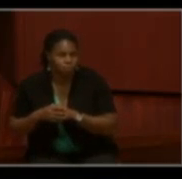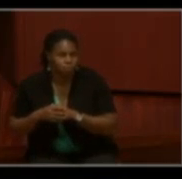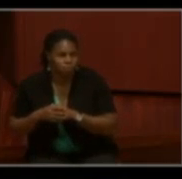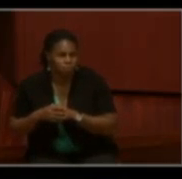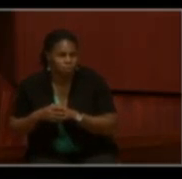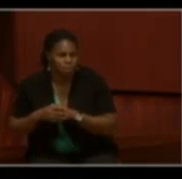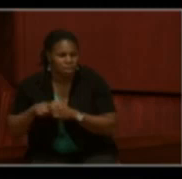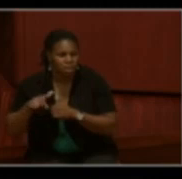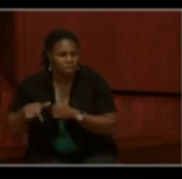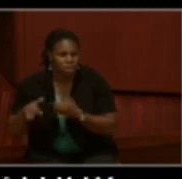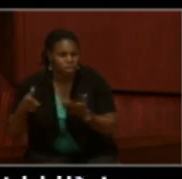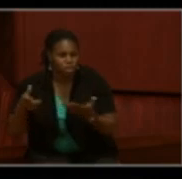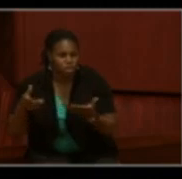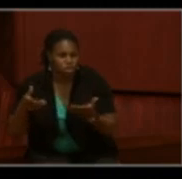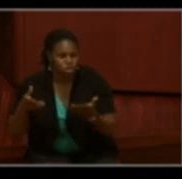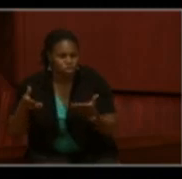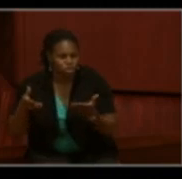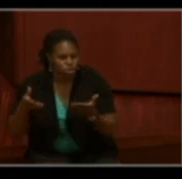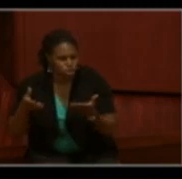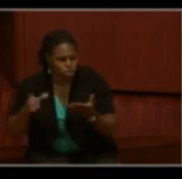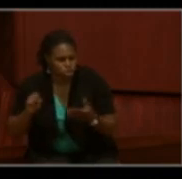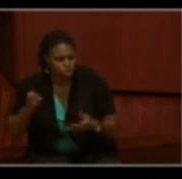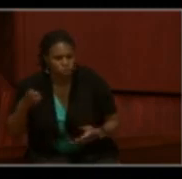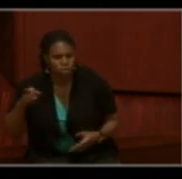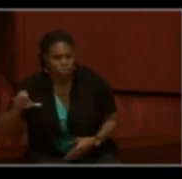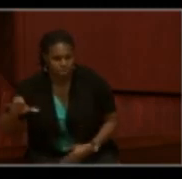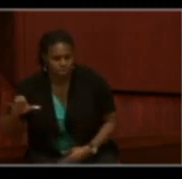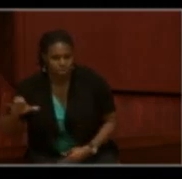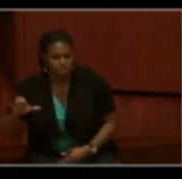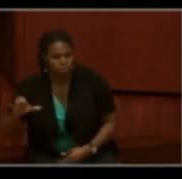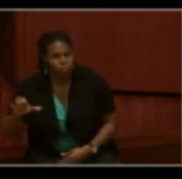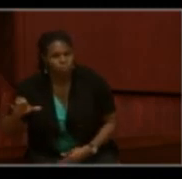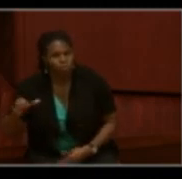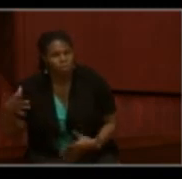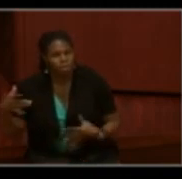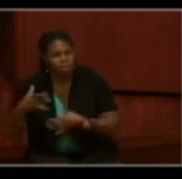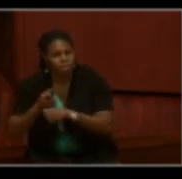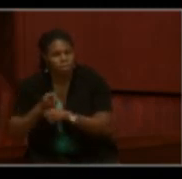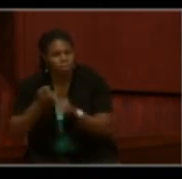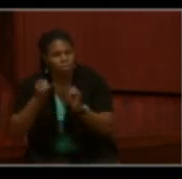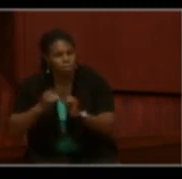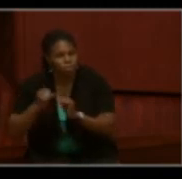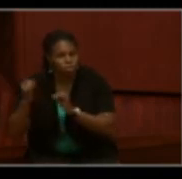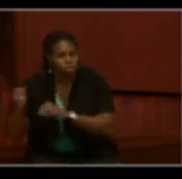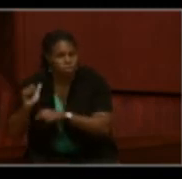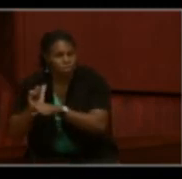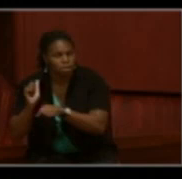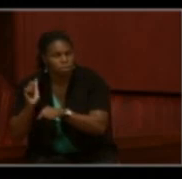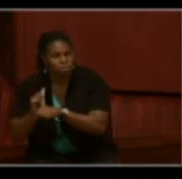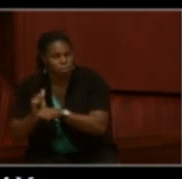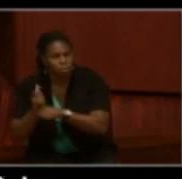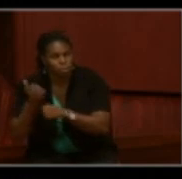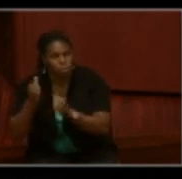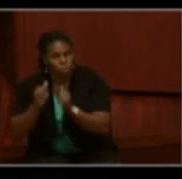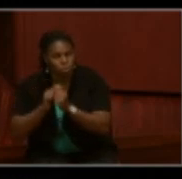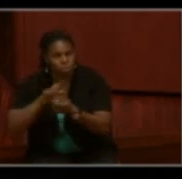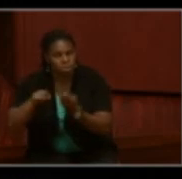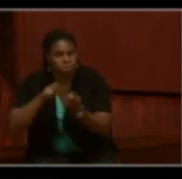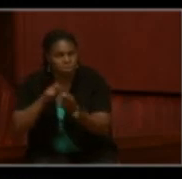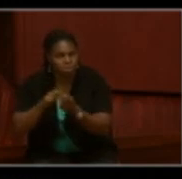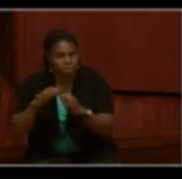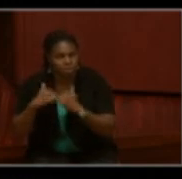Service record cards are very handy because they serve as a summary of an individual's employment with a specific agency.